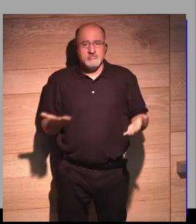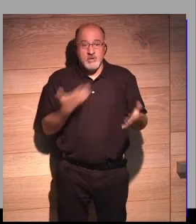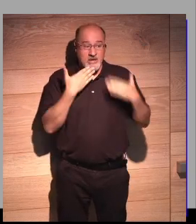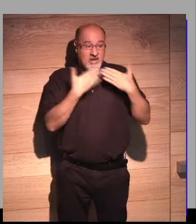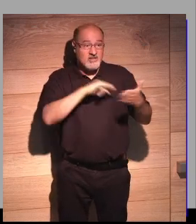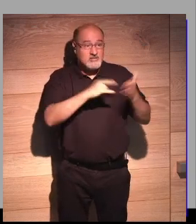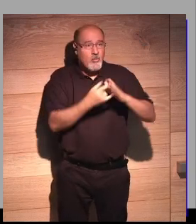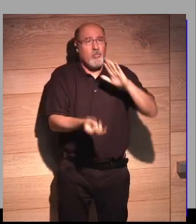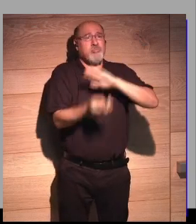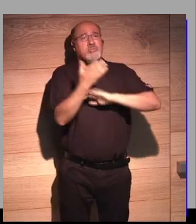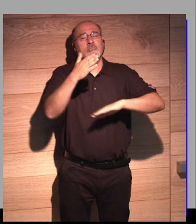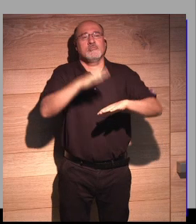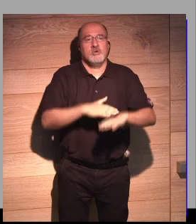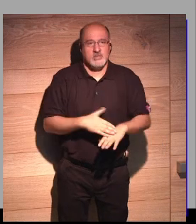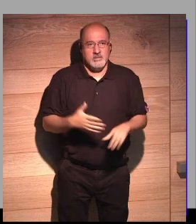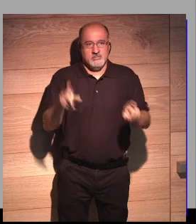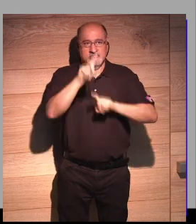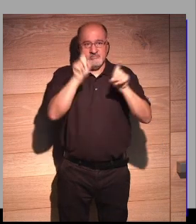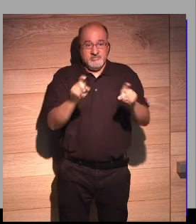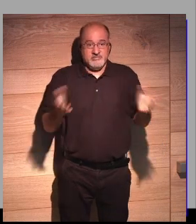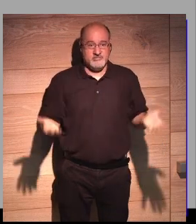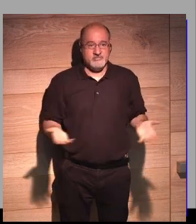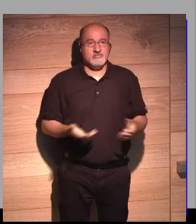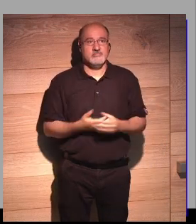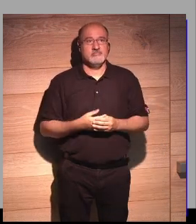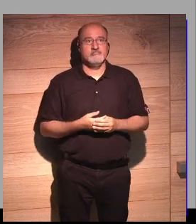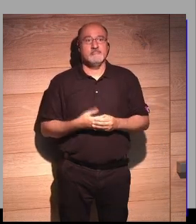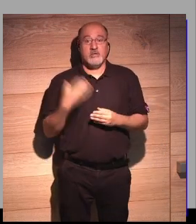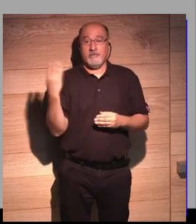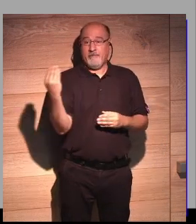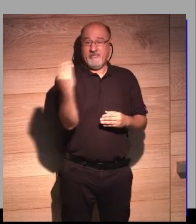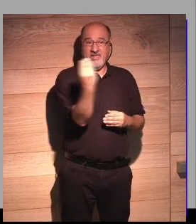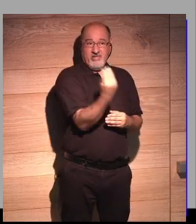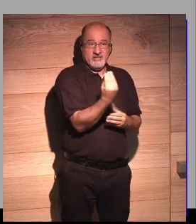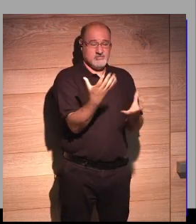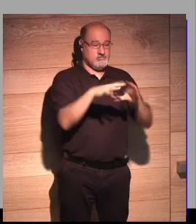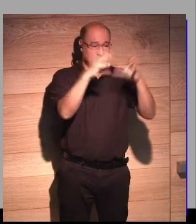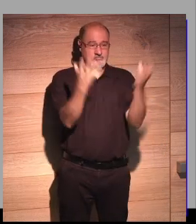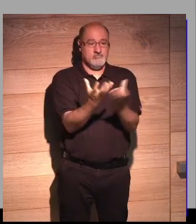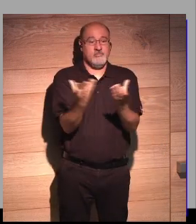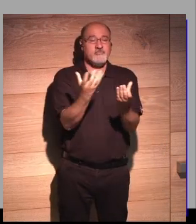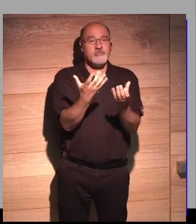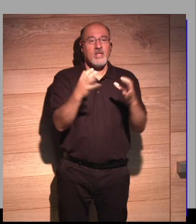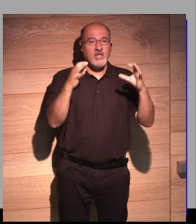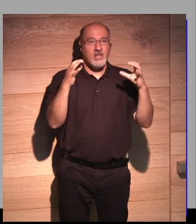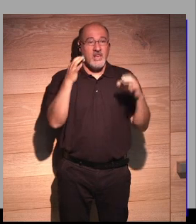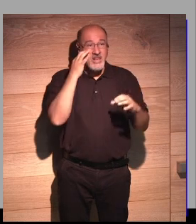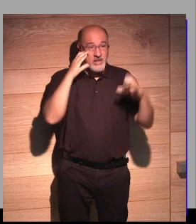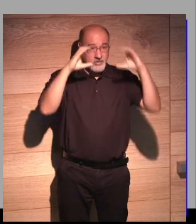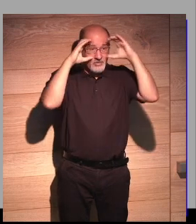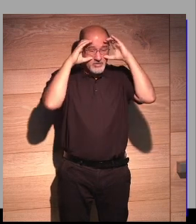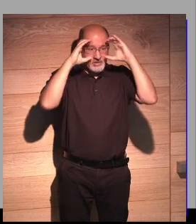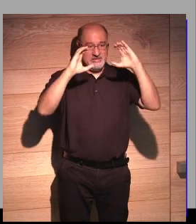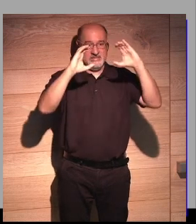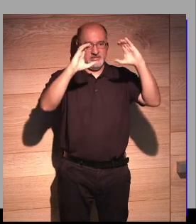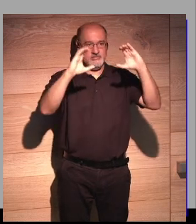we once showed a piece of VR content to someone who took the headset off and said it was ironic that in order for